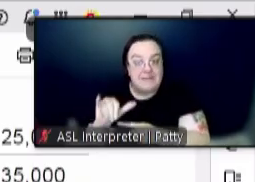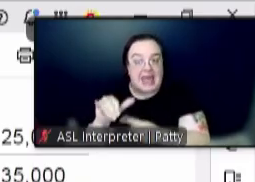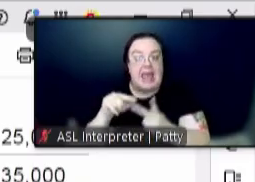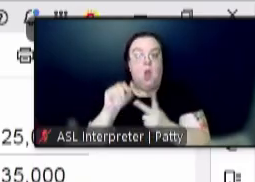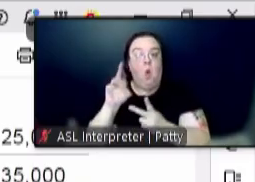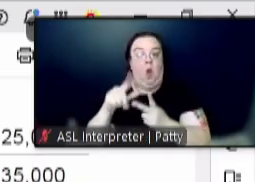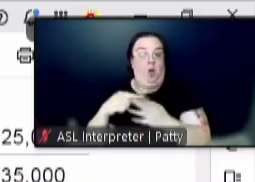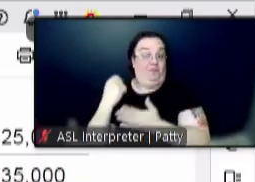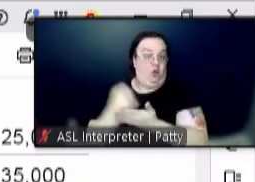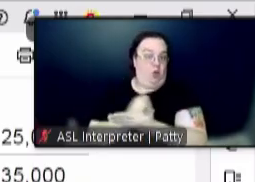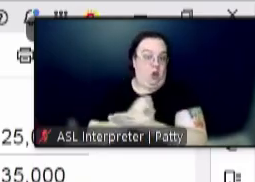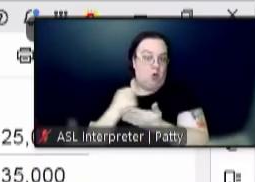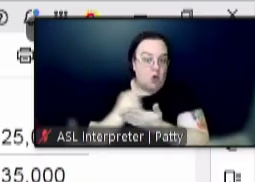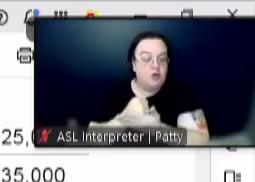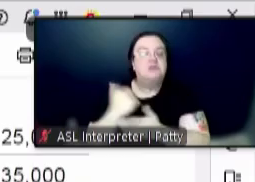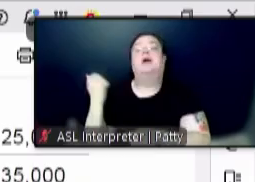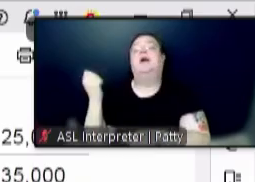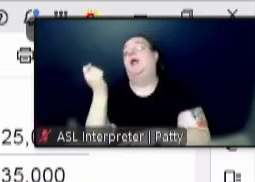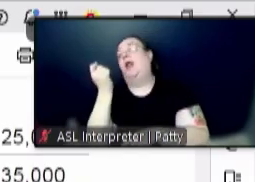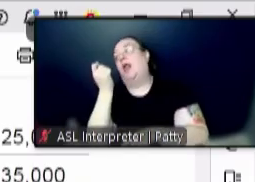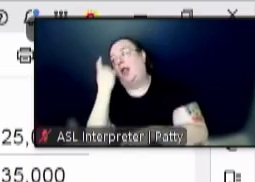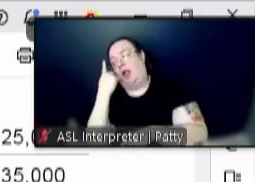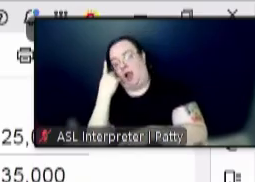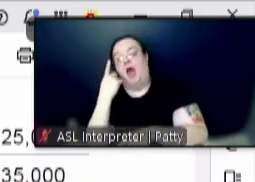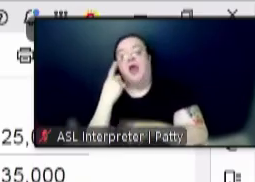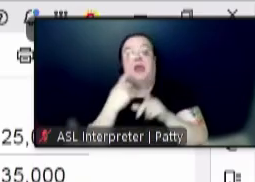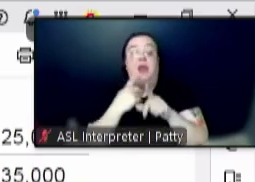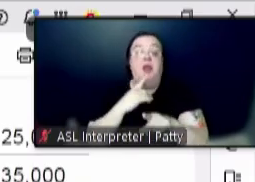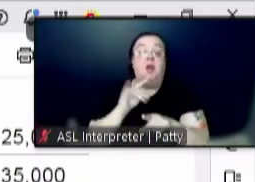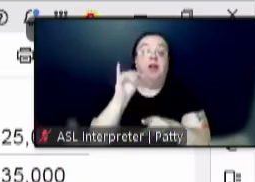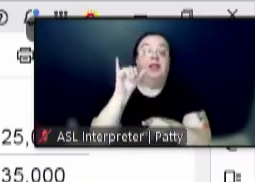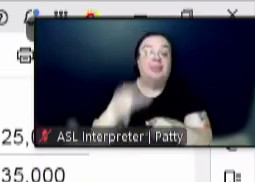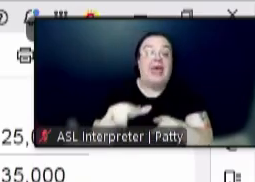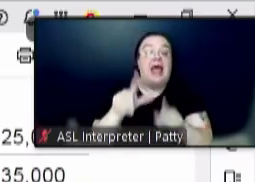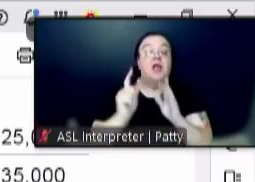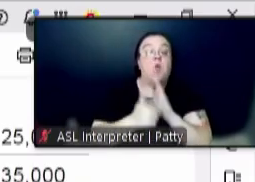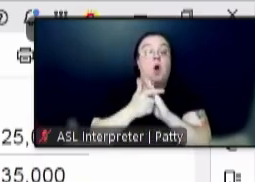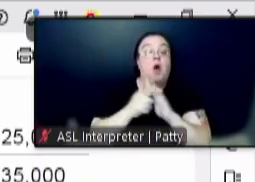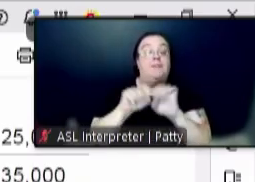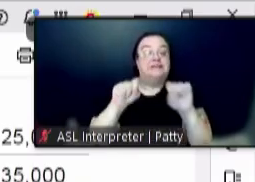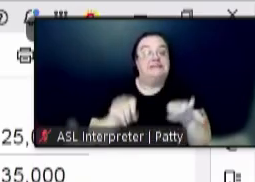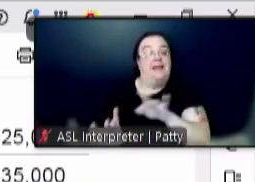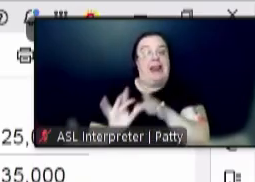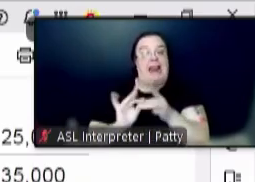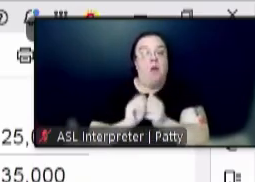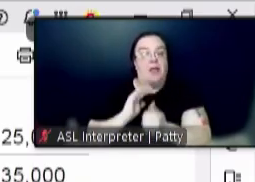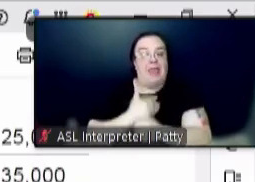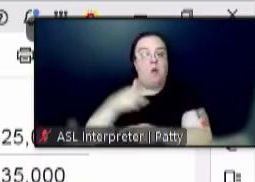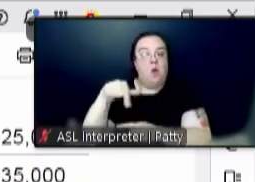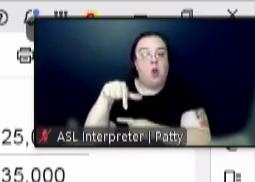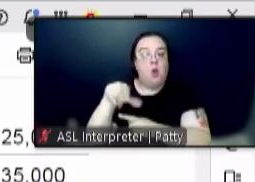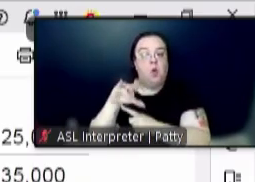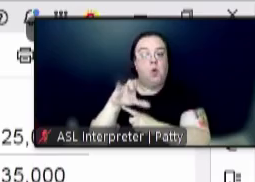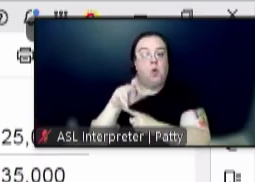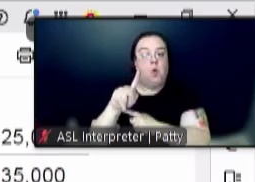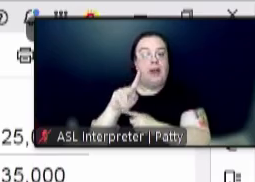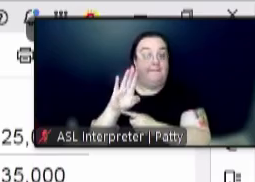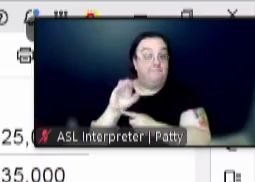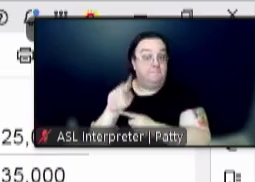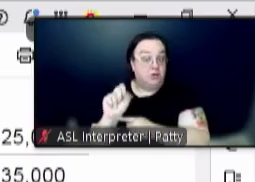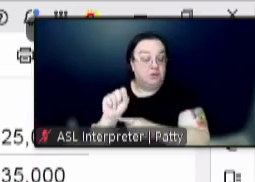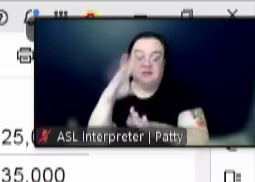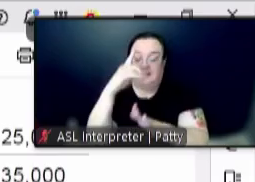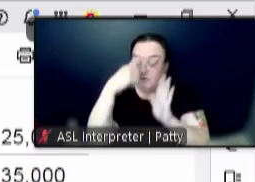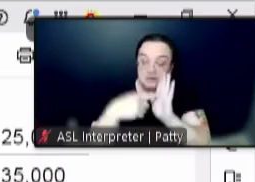cards. Got It's an automated system that is connected to our QuickBooks. So say for instance, with our